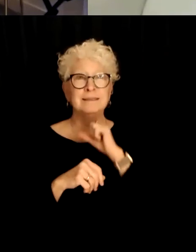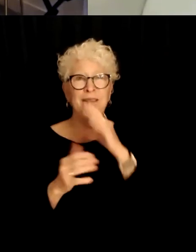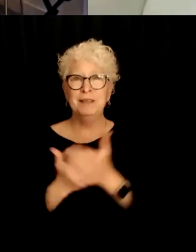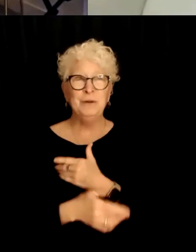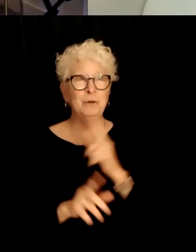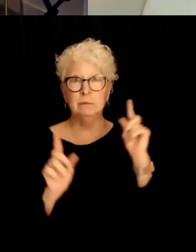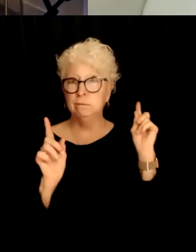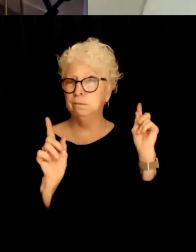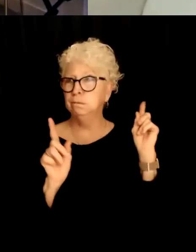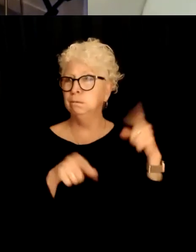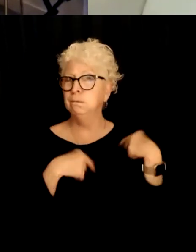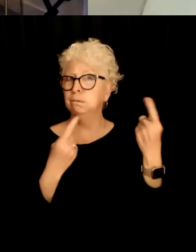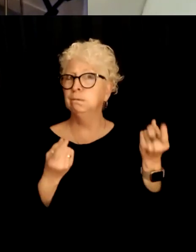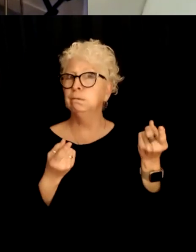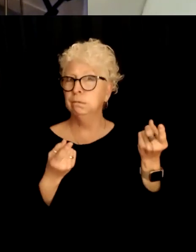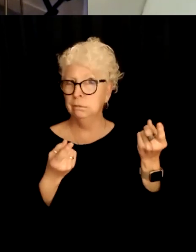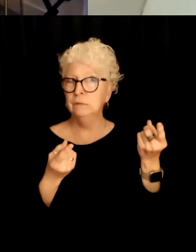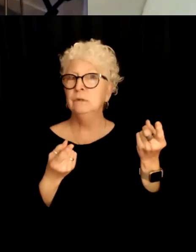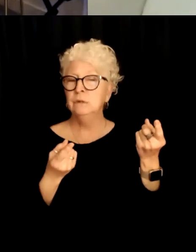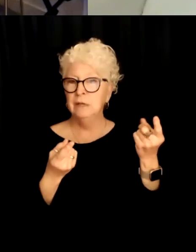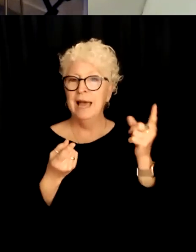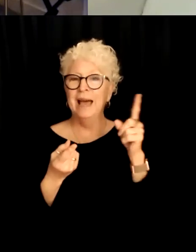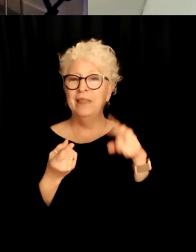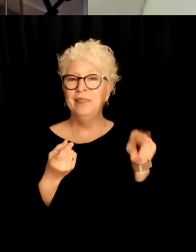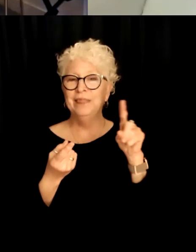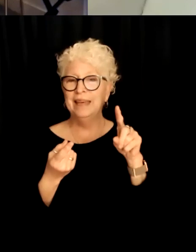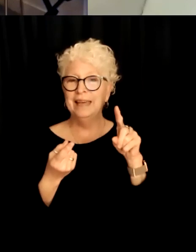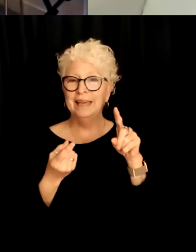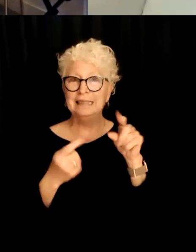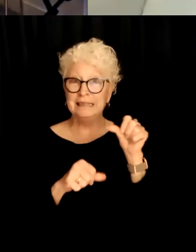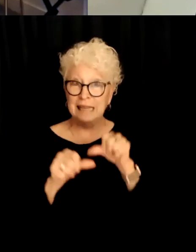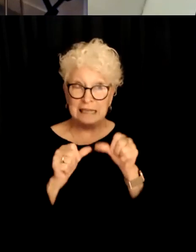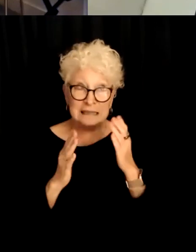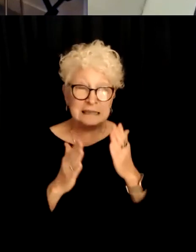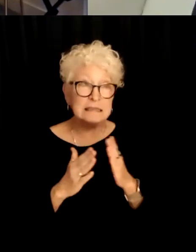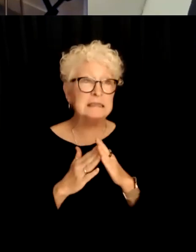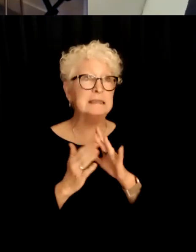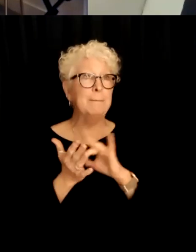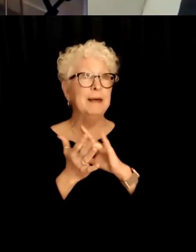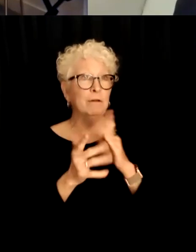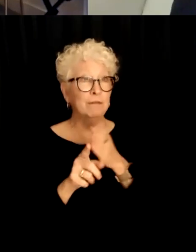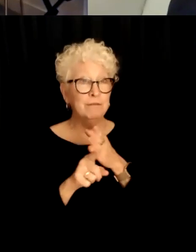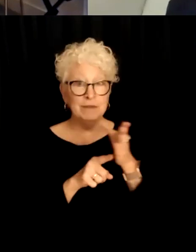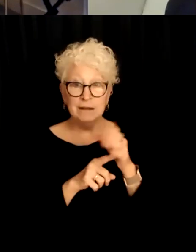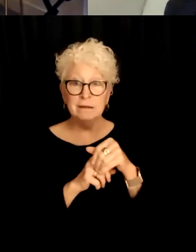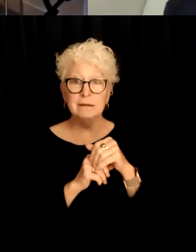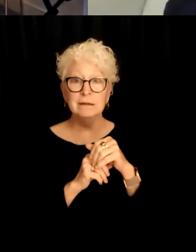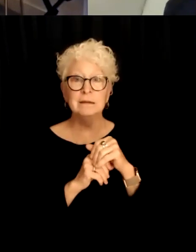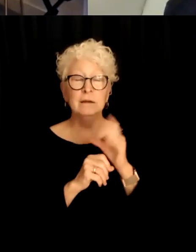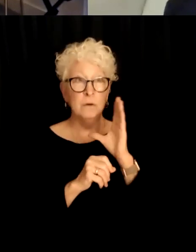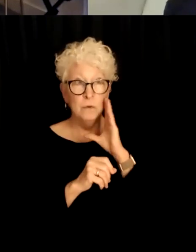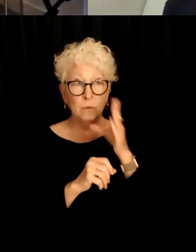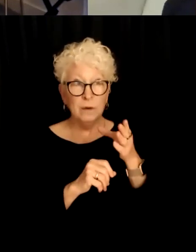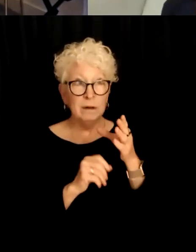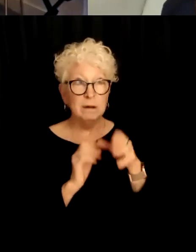something that will come from the medical system itself or from scientists, right? It will come from those disciplines that you talk about.